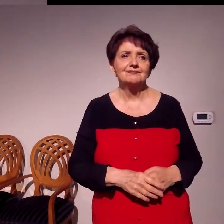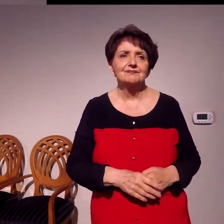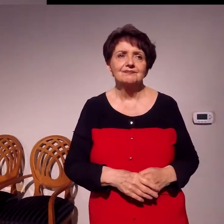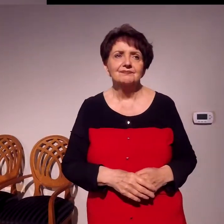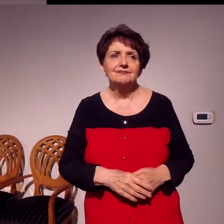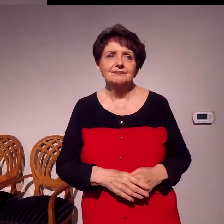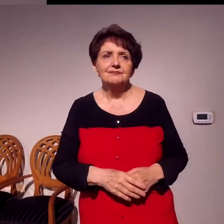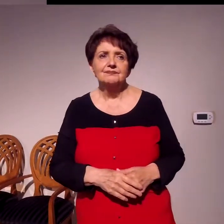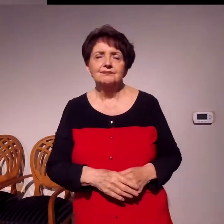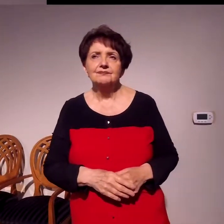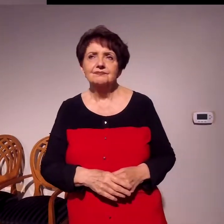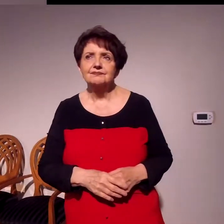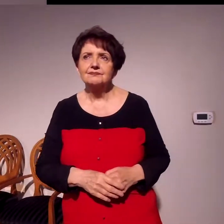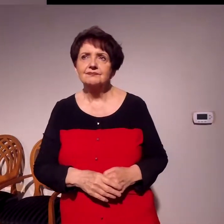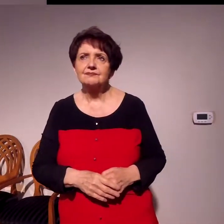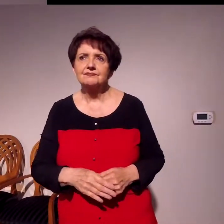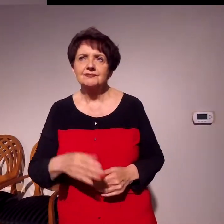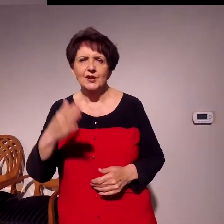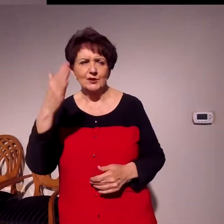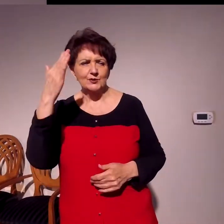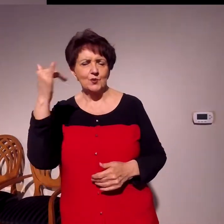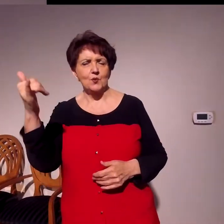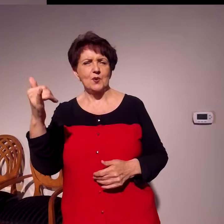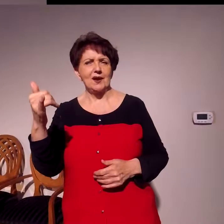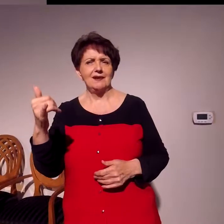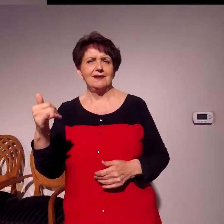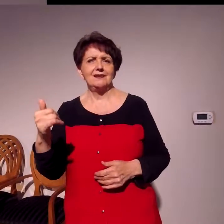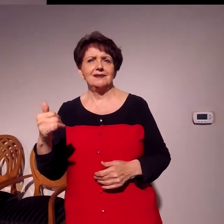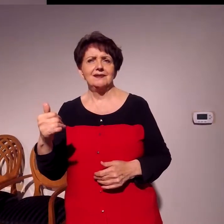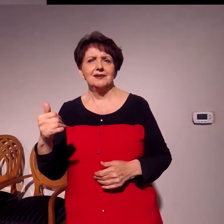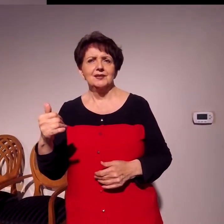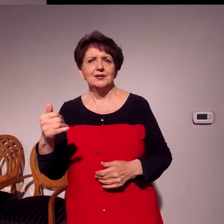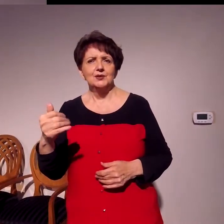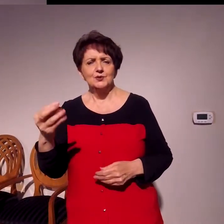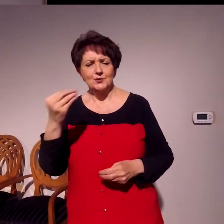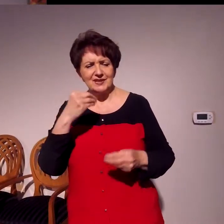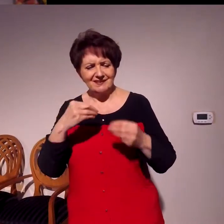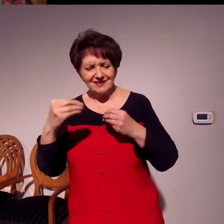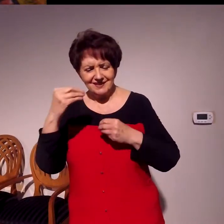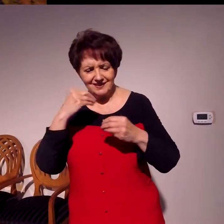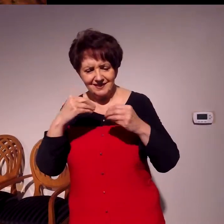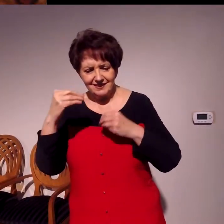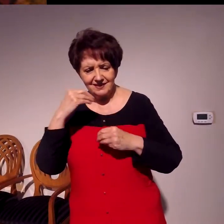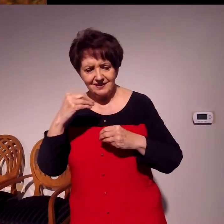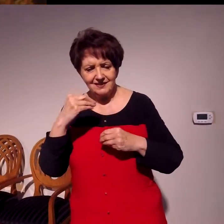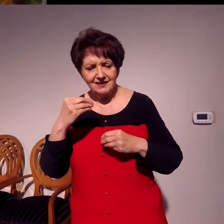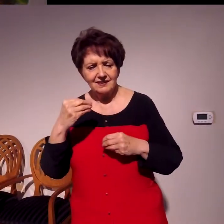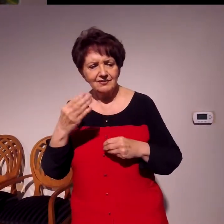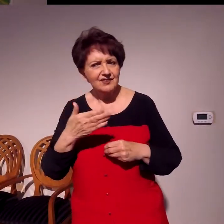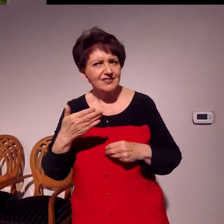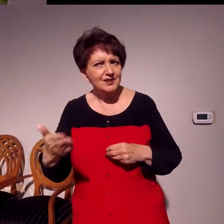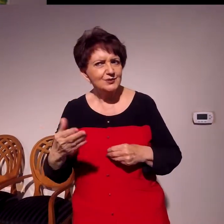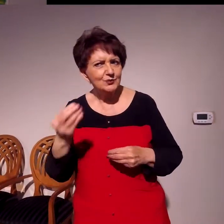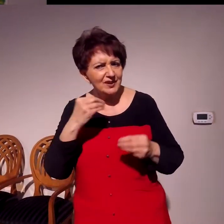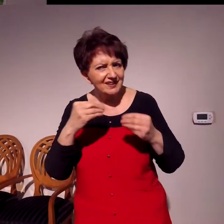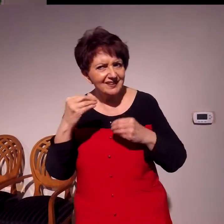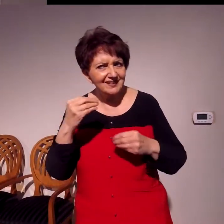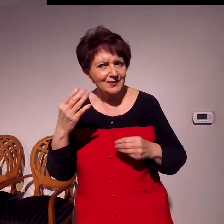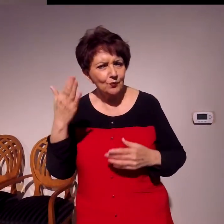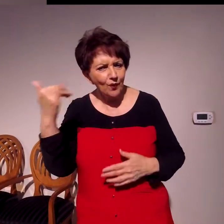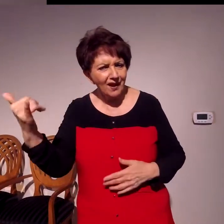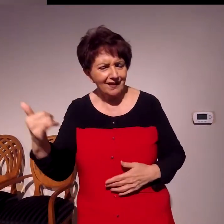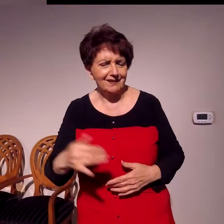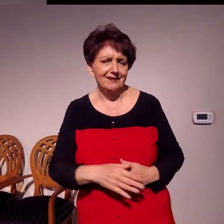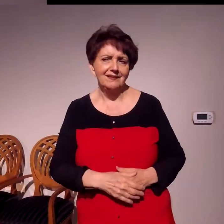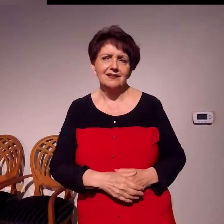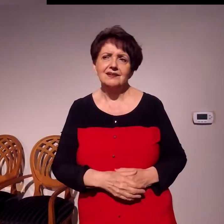Yeah. So why do we put into our mouths what we put into our mouths? Why do we